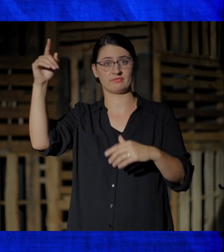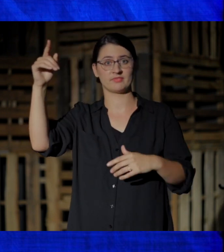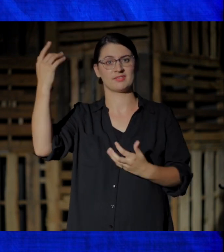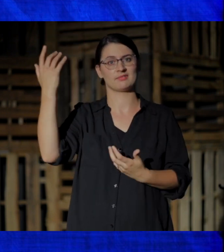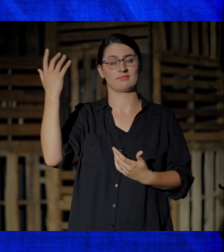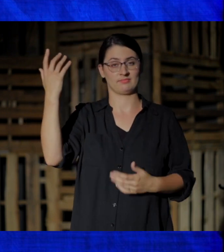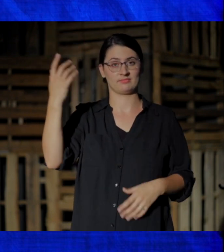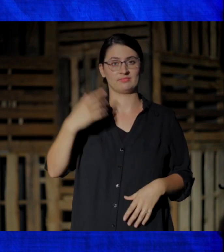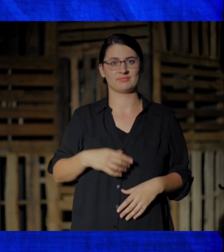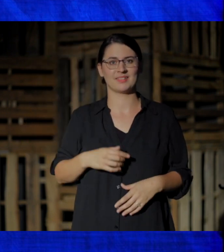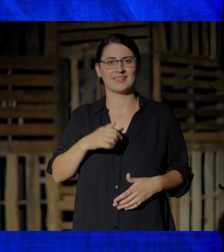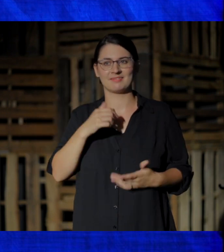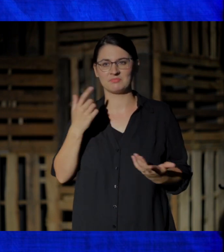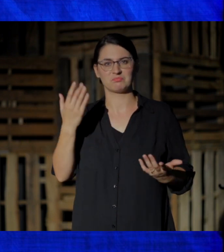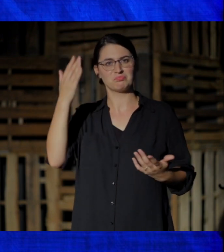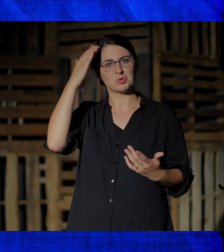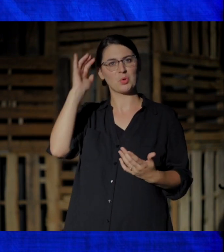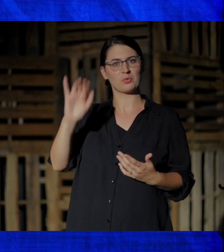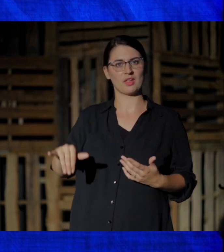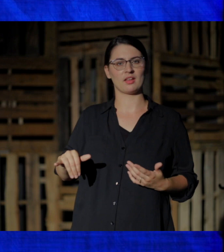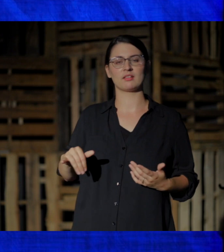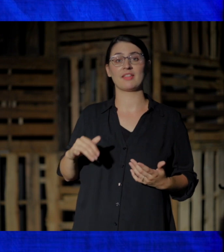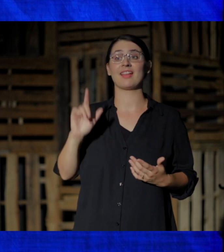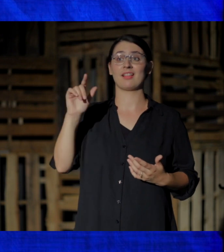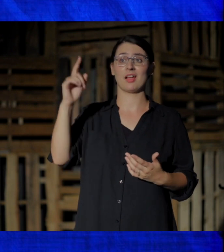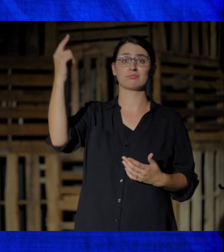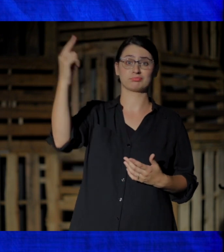be. Now,